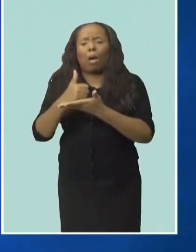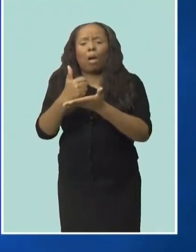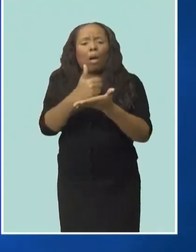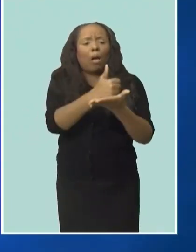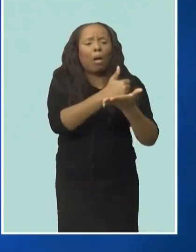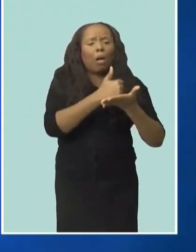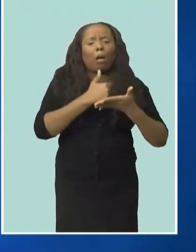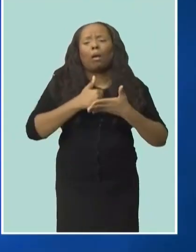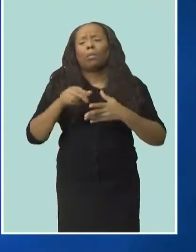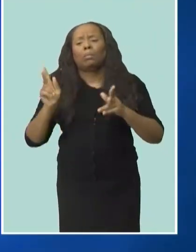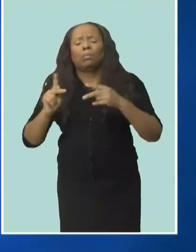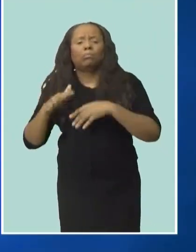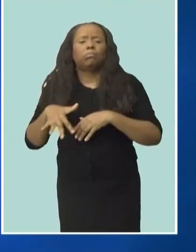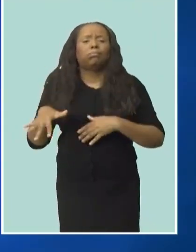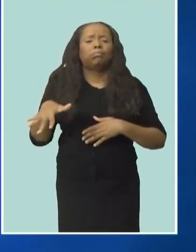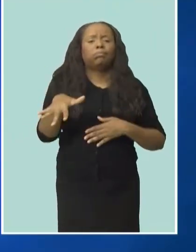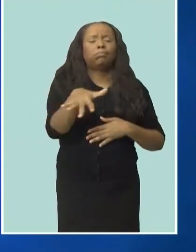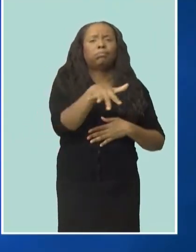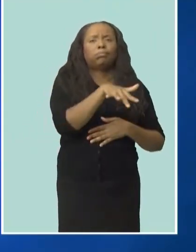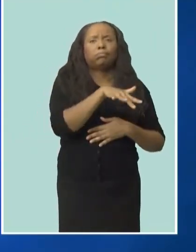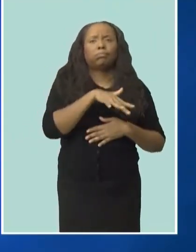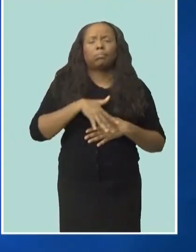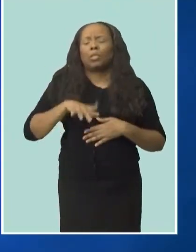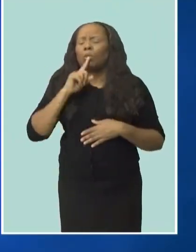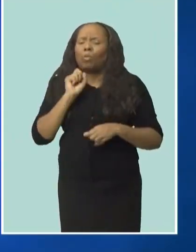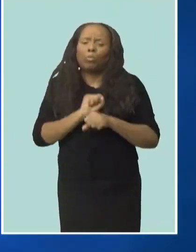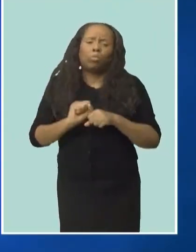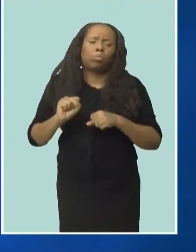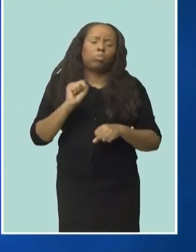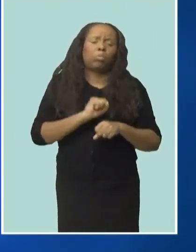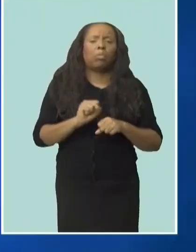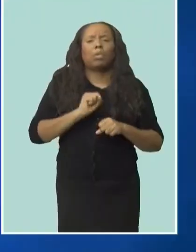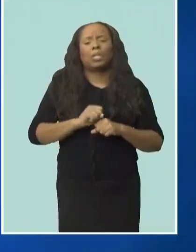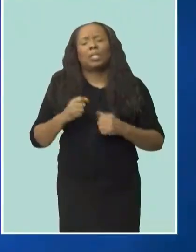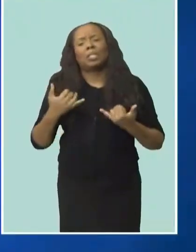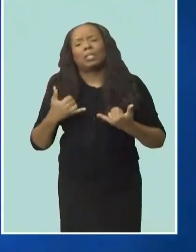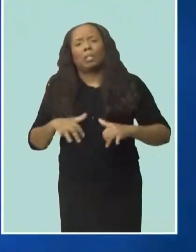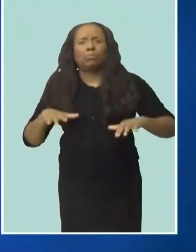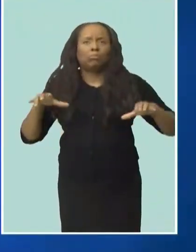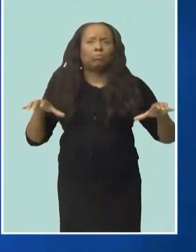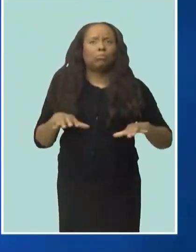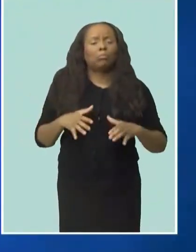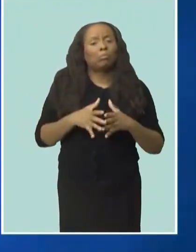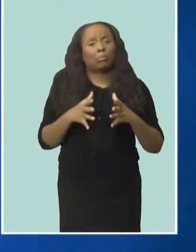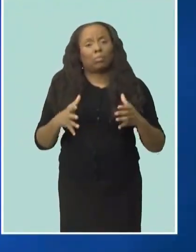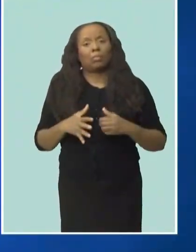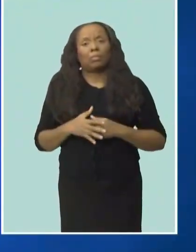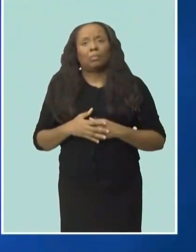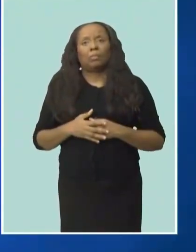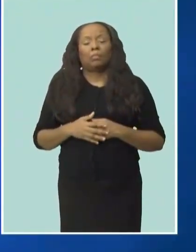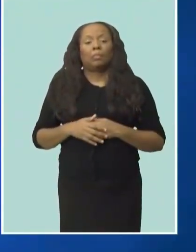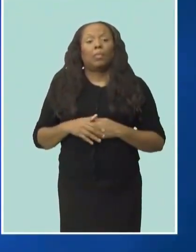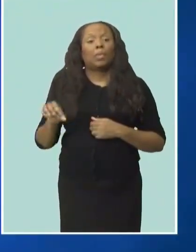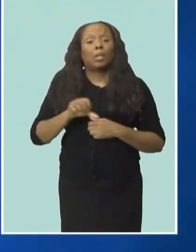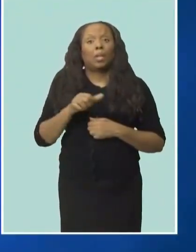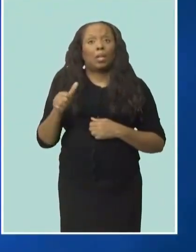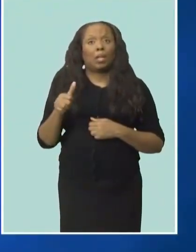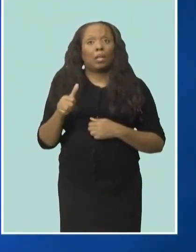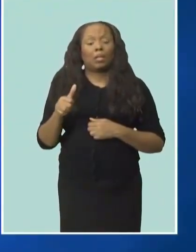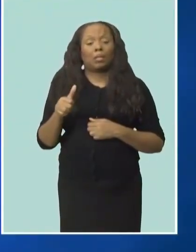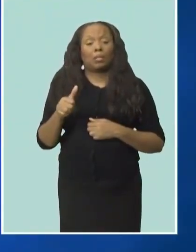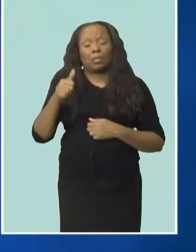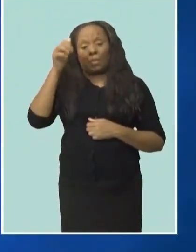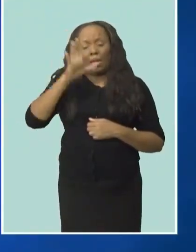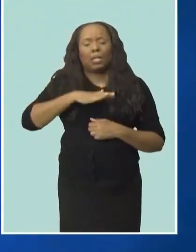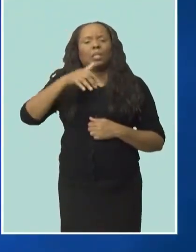in the neighborhood. As I see, he was a very hardworking, active person. Meanwhile, Wayne Barrow, the brother of